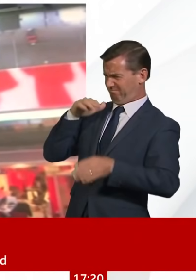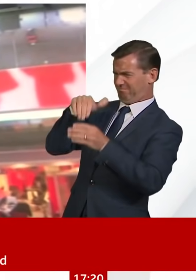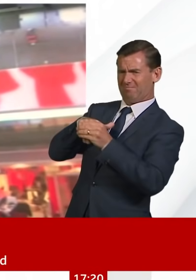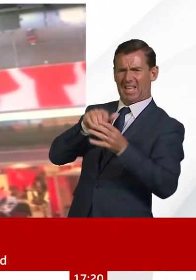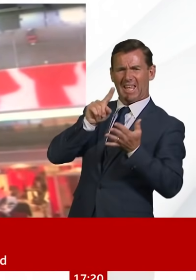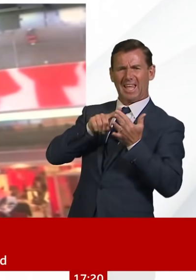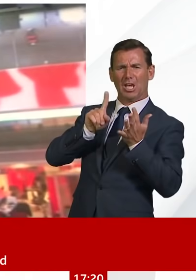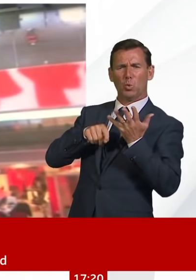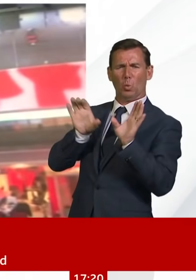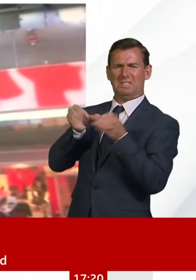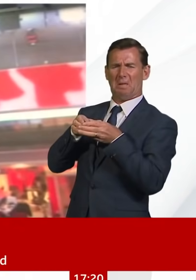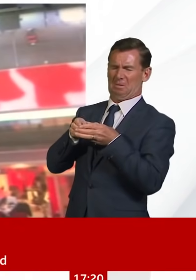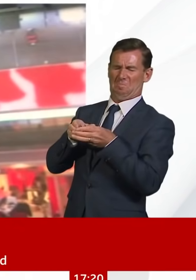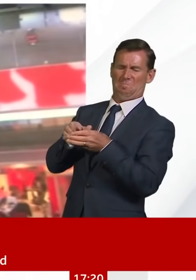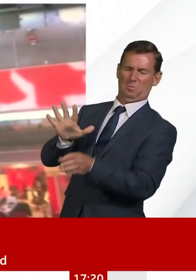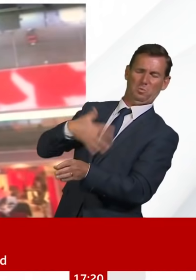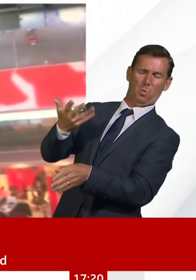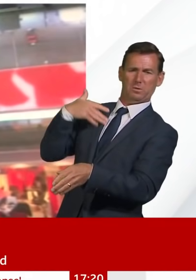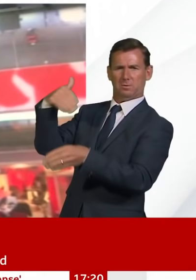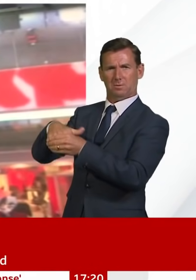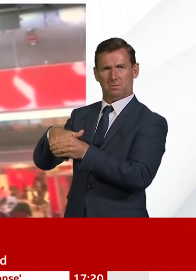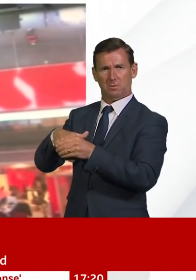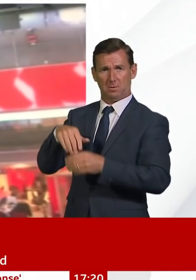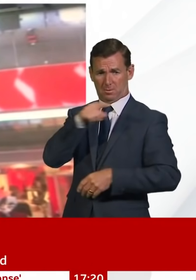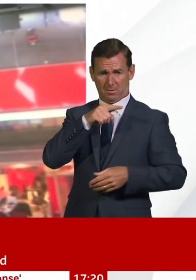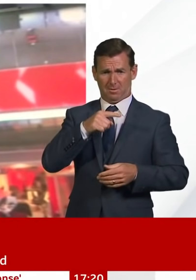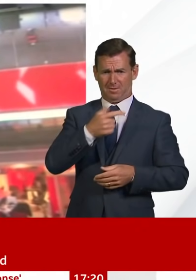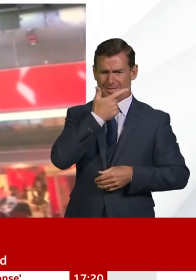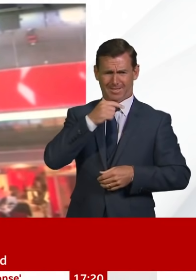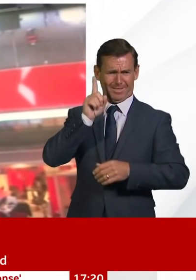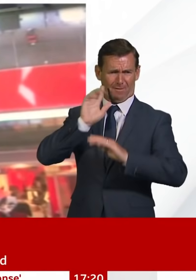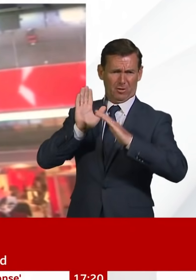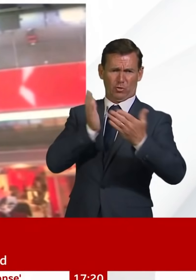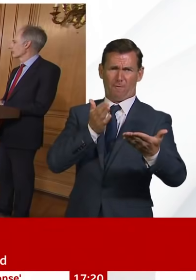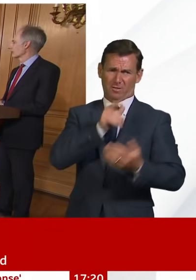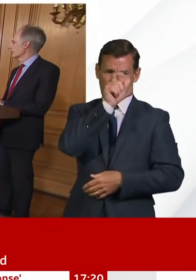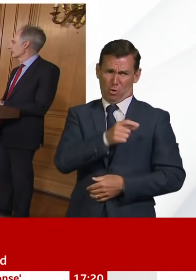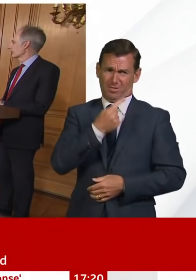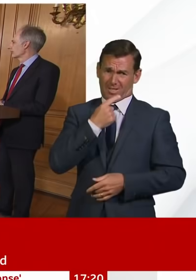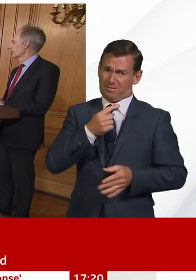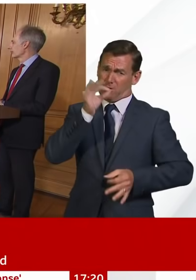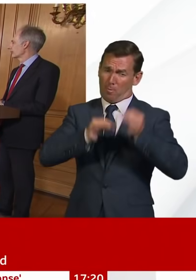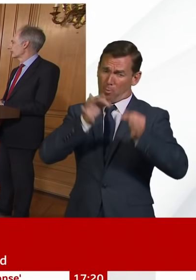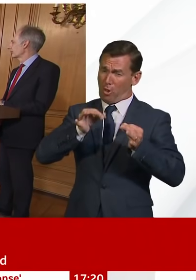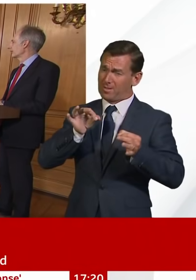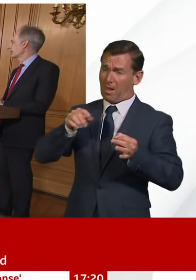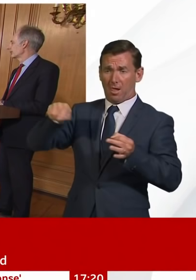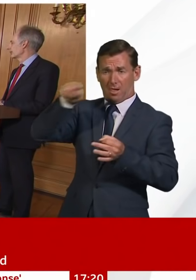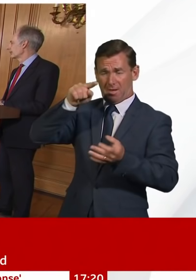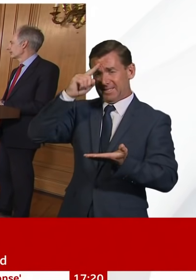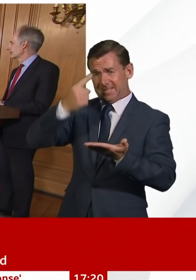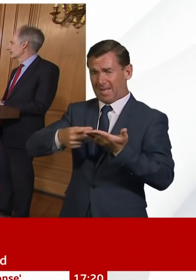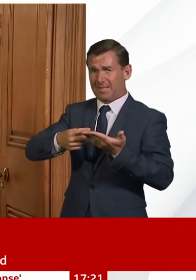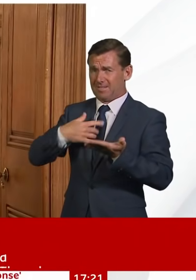when the most senior civil servant at the Foreign Office said this afternoon it was a political decision, to use his phrase? Well, I haven't seen